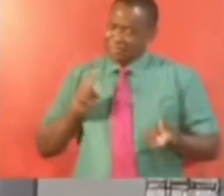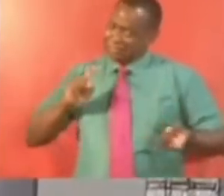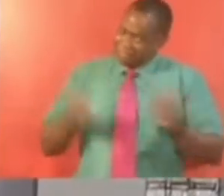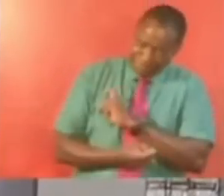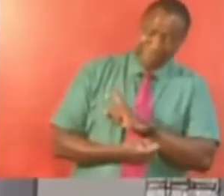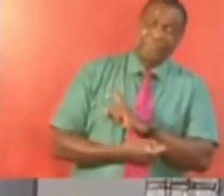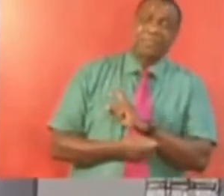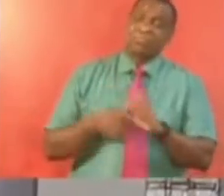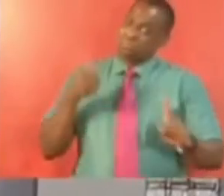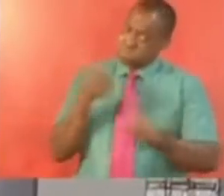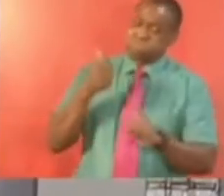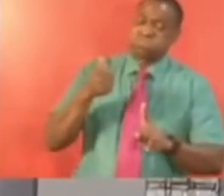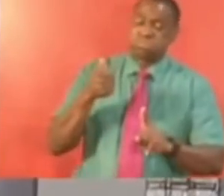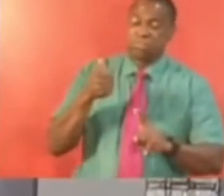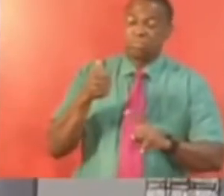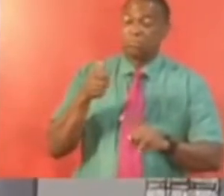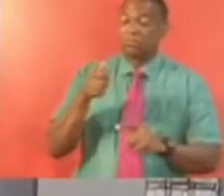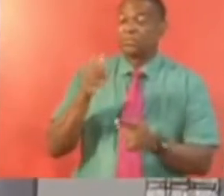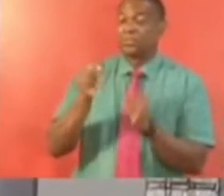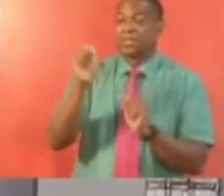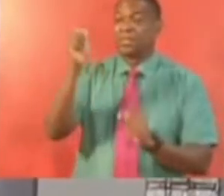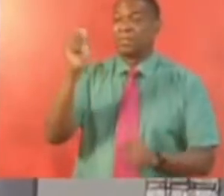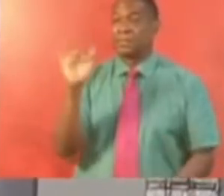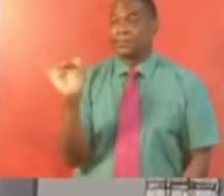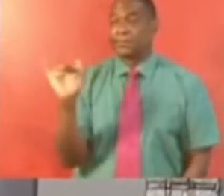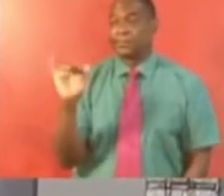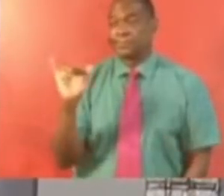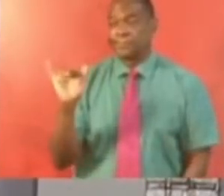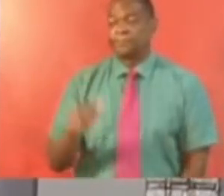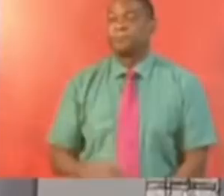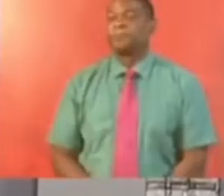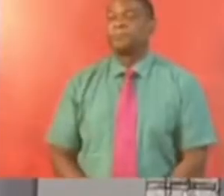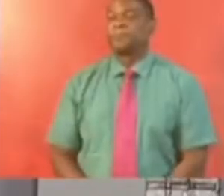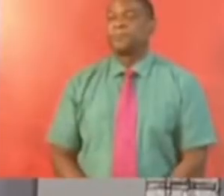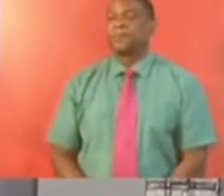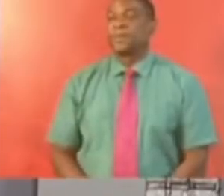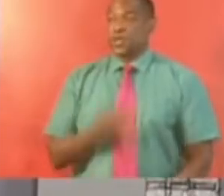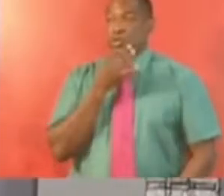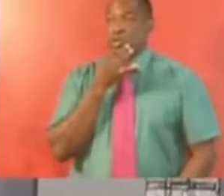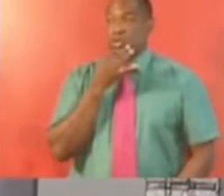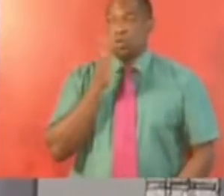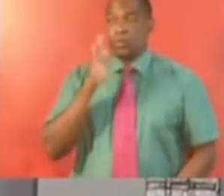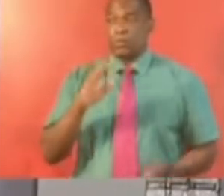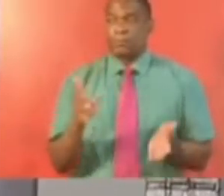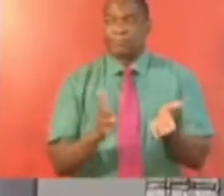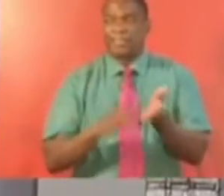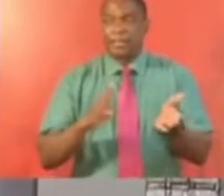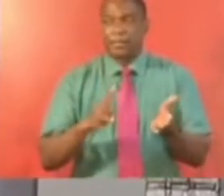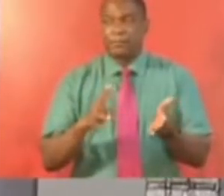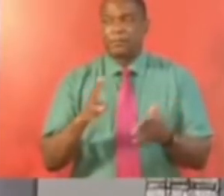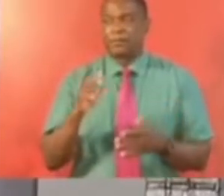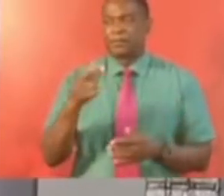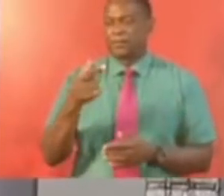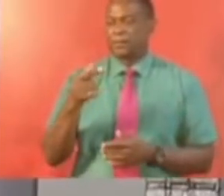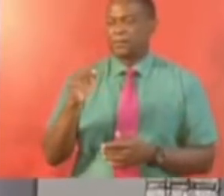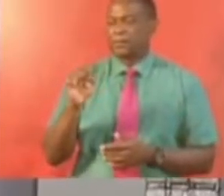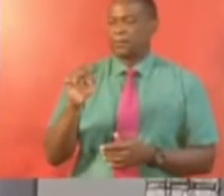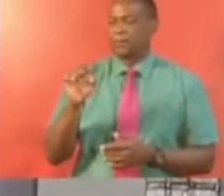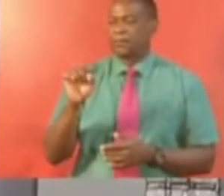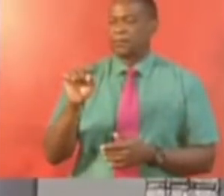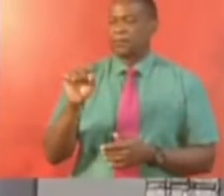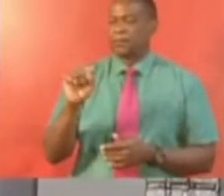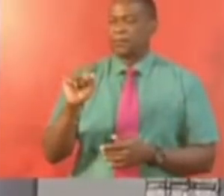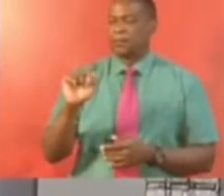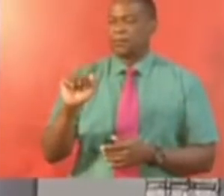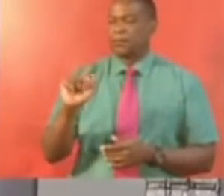But we are going to be signing off very soon on the gestational diabetes program, first of its kind in Trinidad and